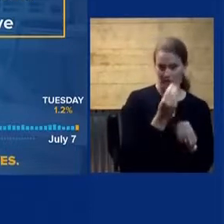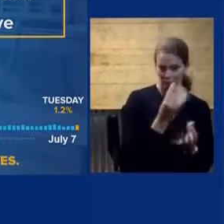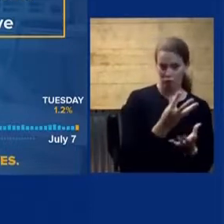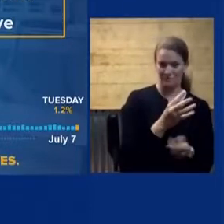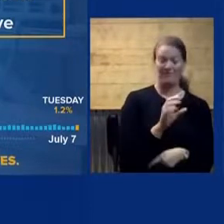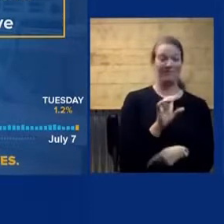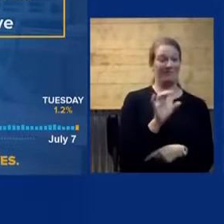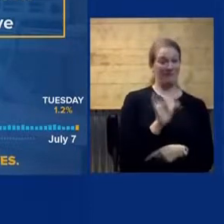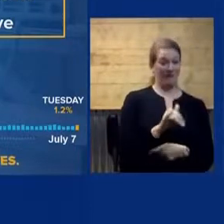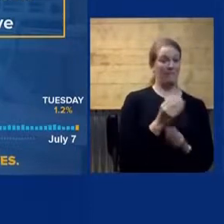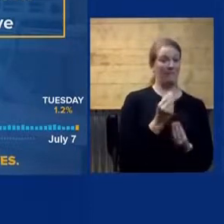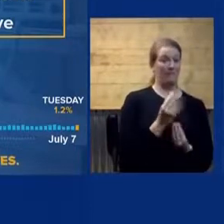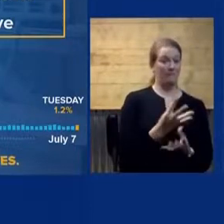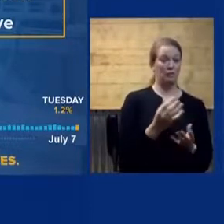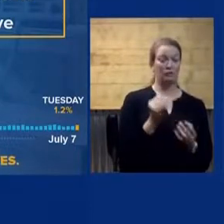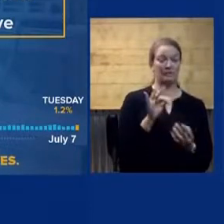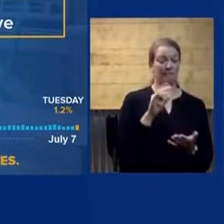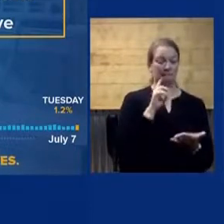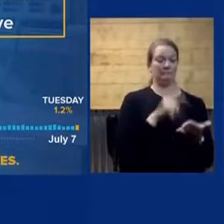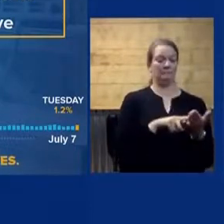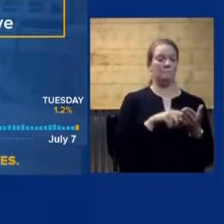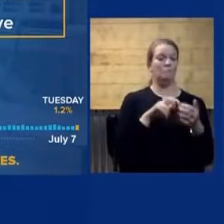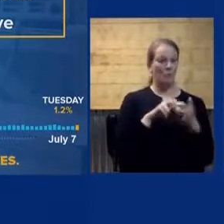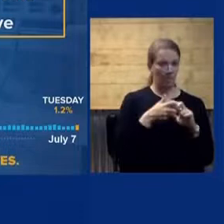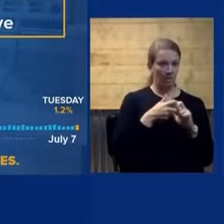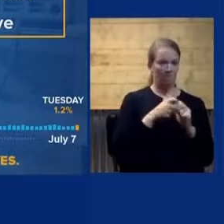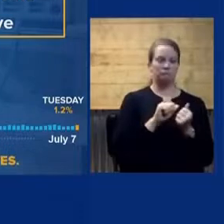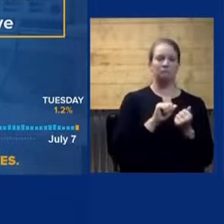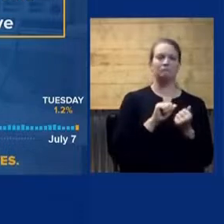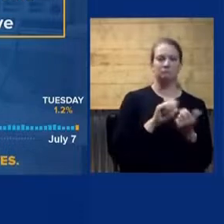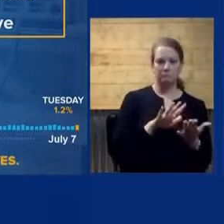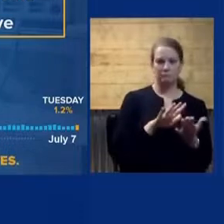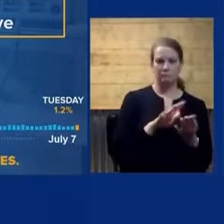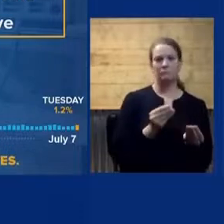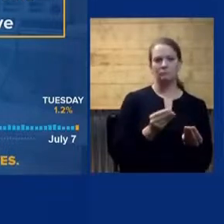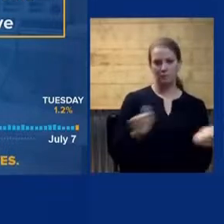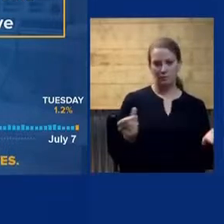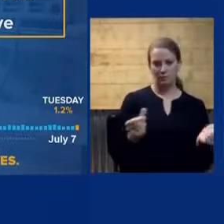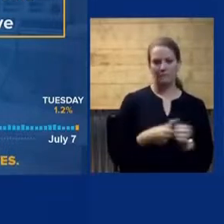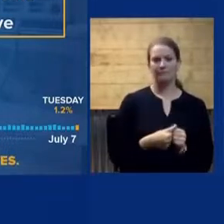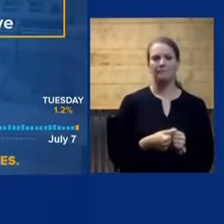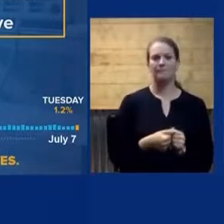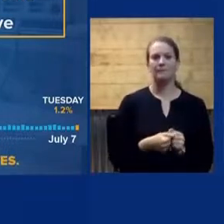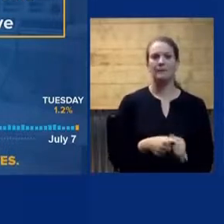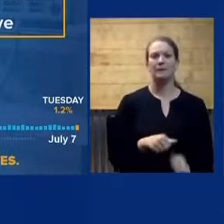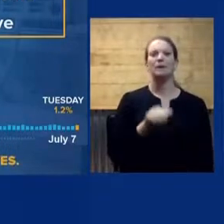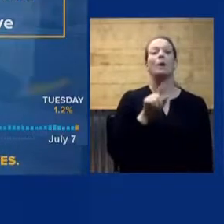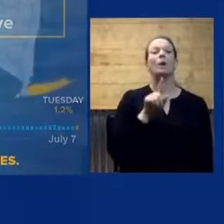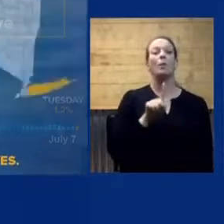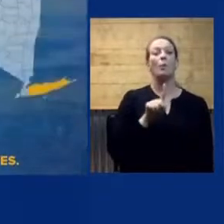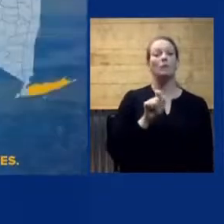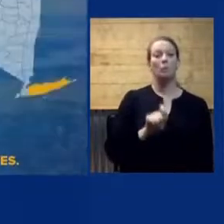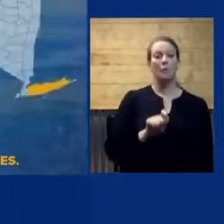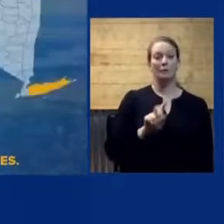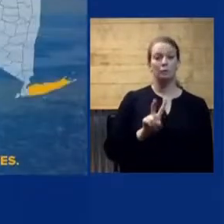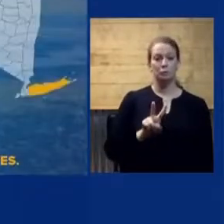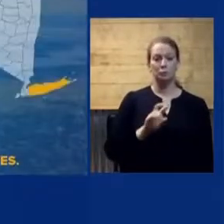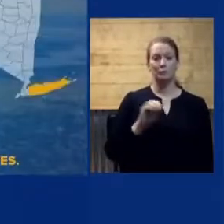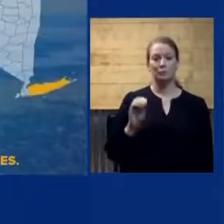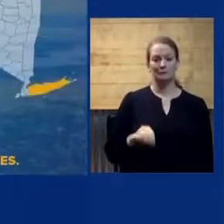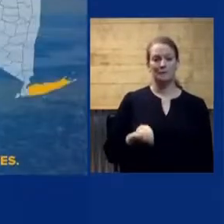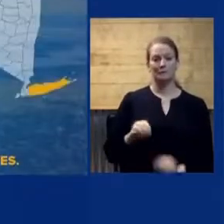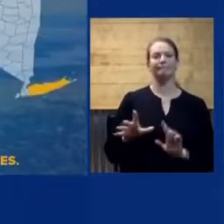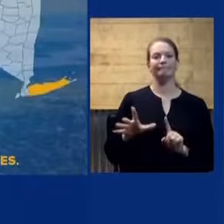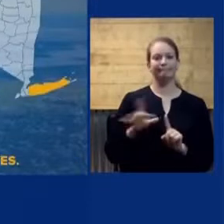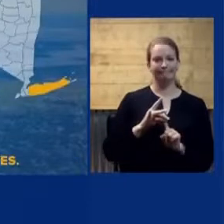us. If we have a problem, we see a problem, and then we can attack the problem. 1.2% positive on the 57,000 tests